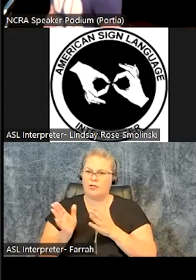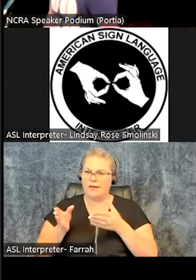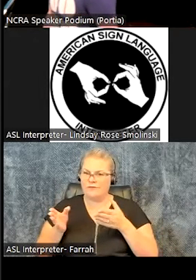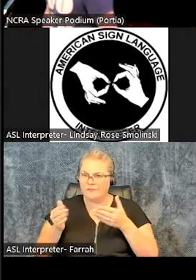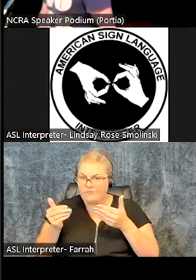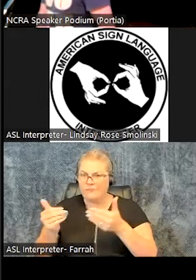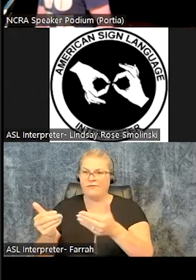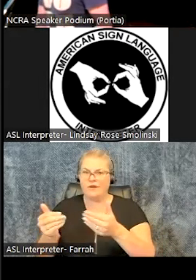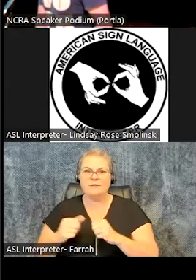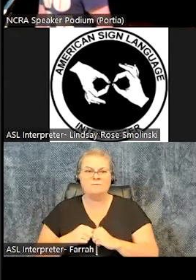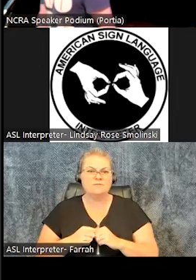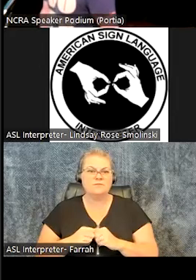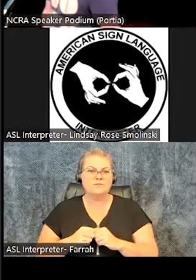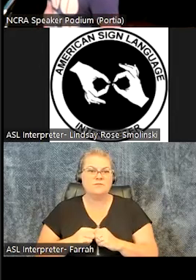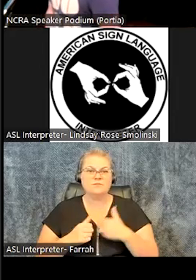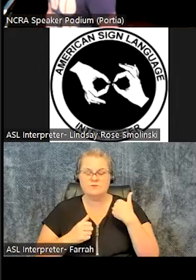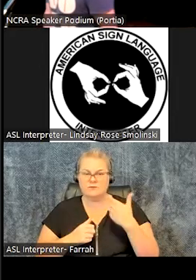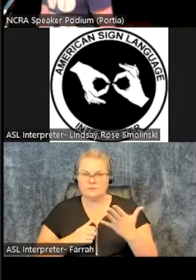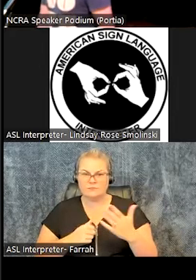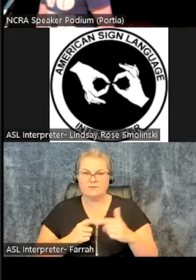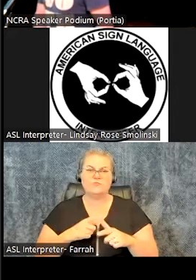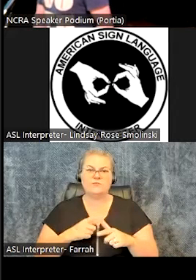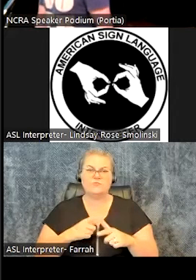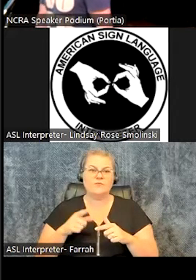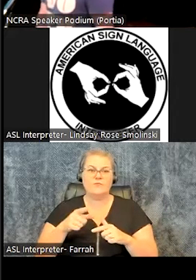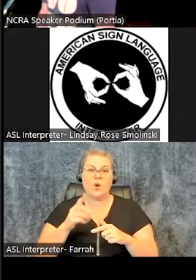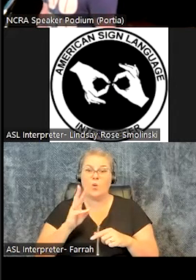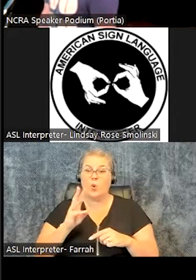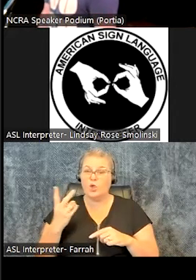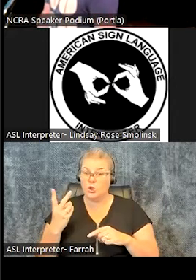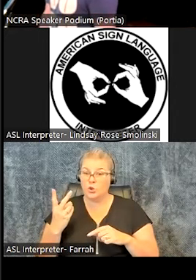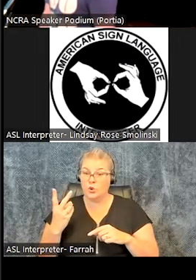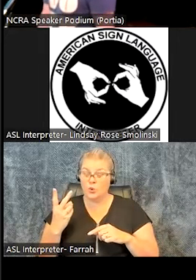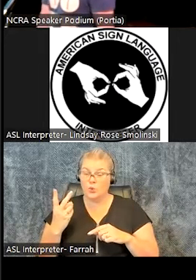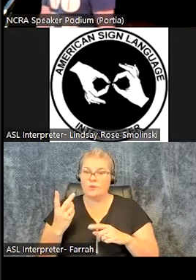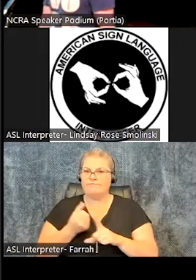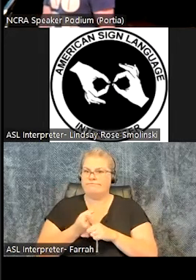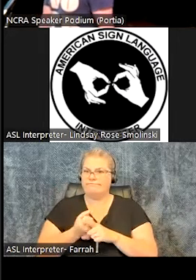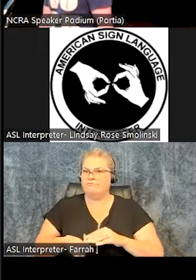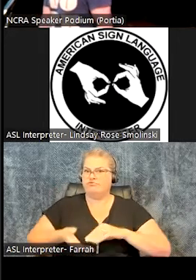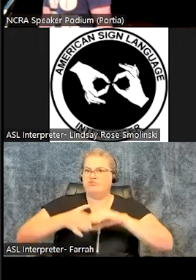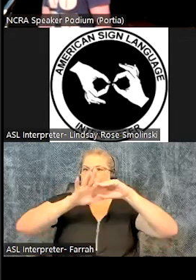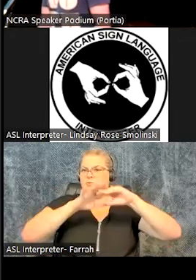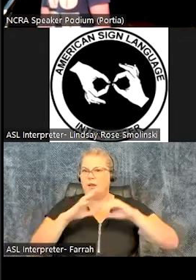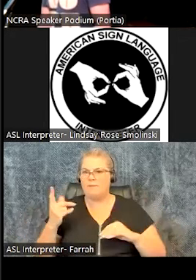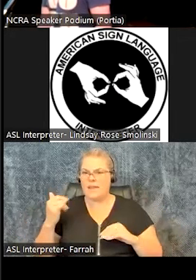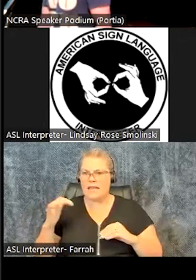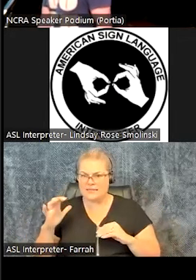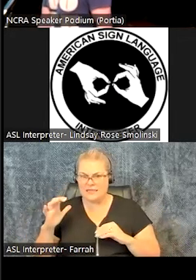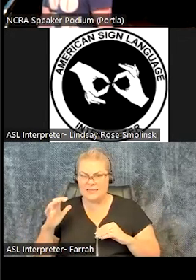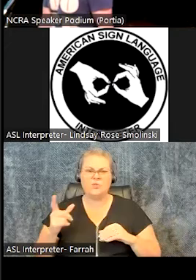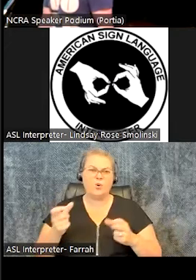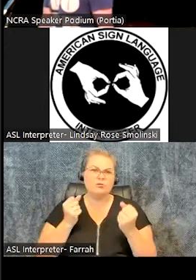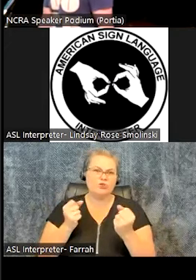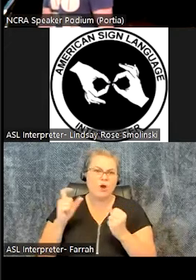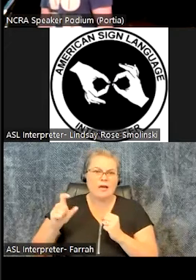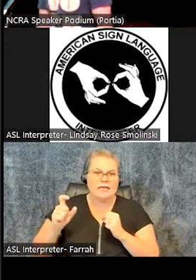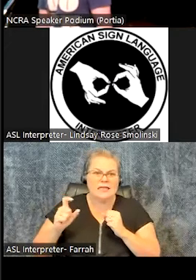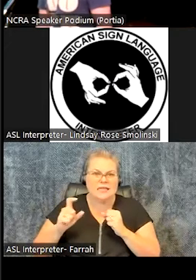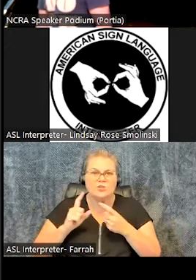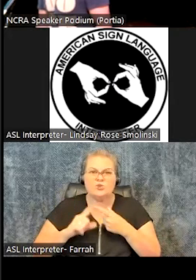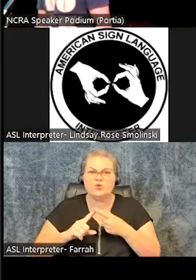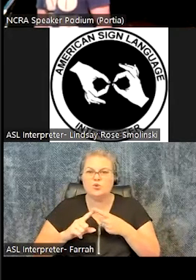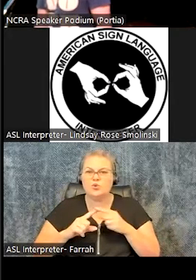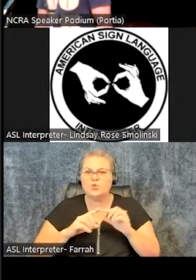Look no further than the rise of plastics than World War II. Where there was a strong need to move